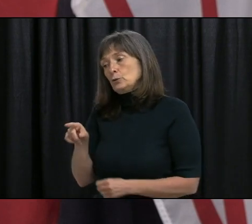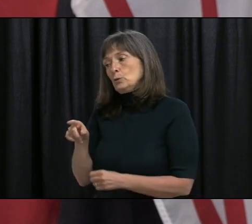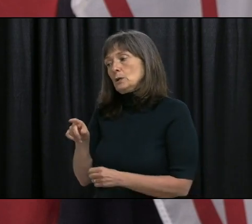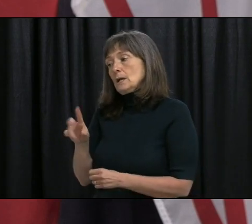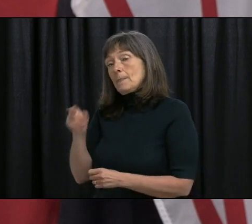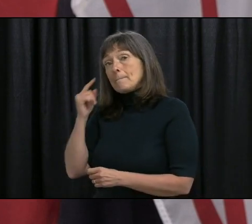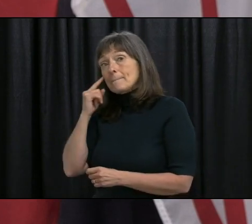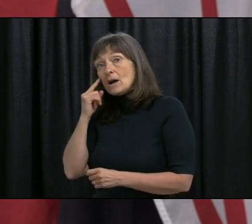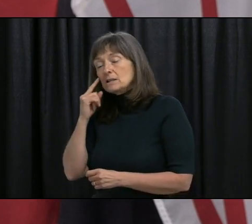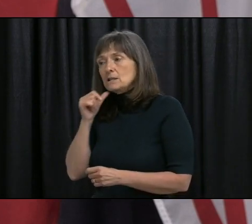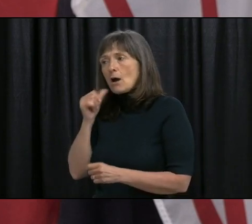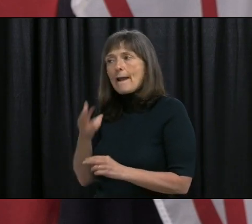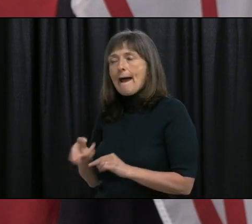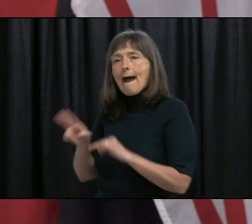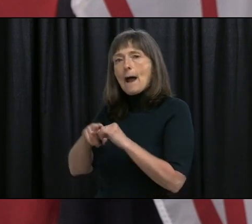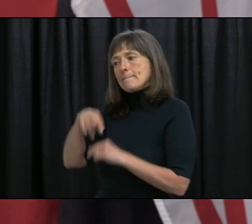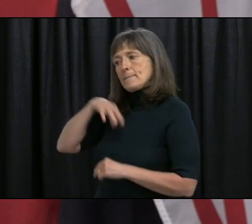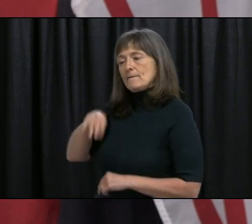to put